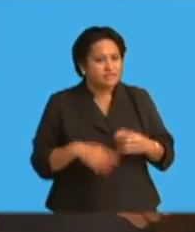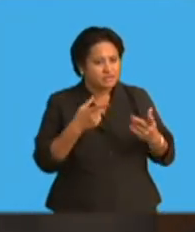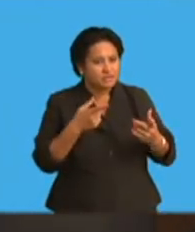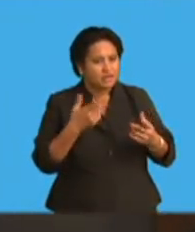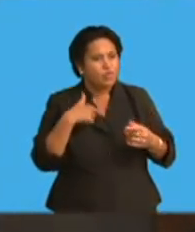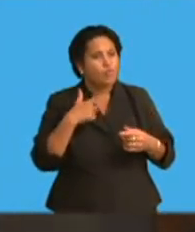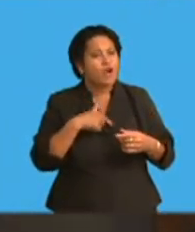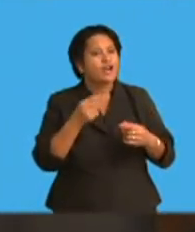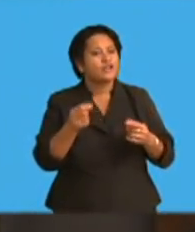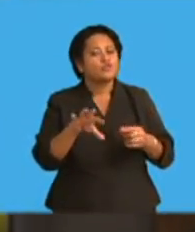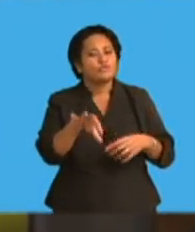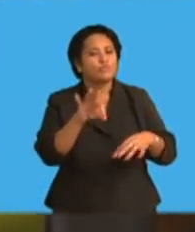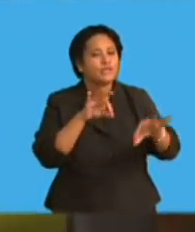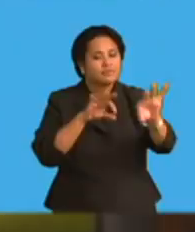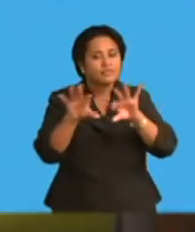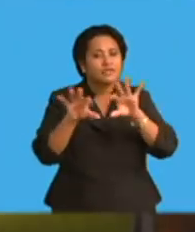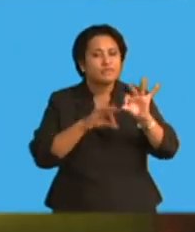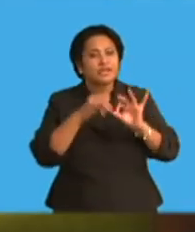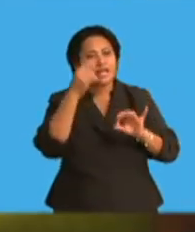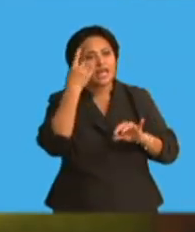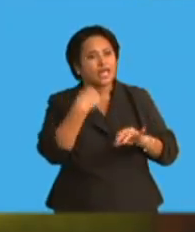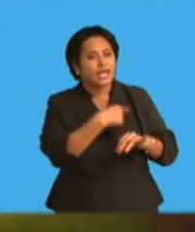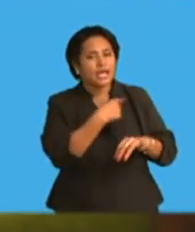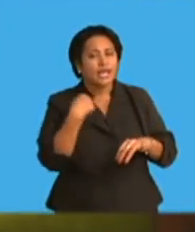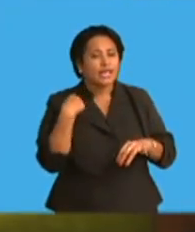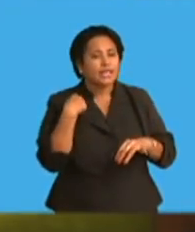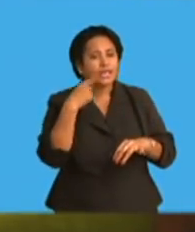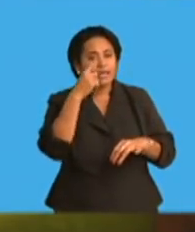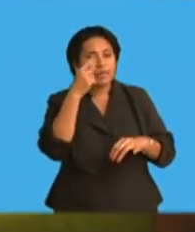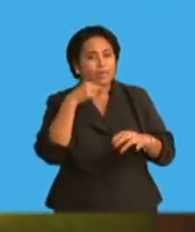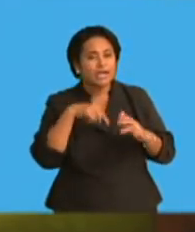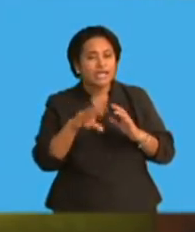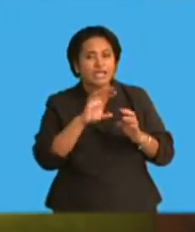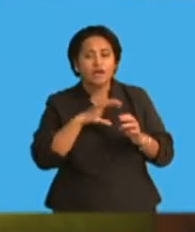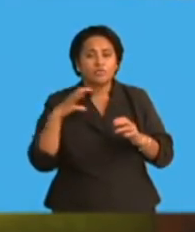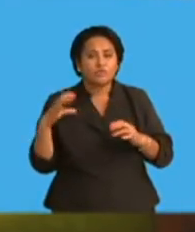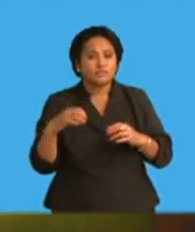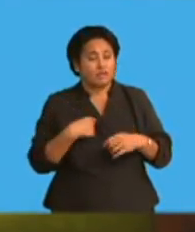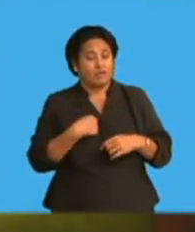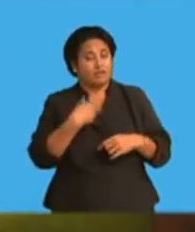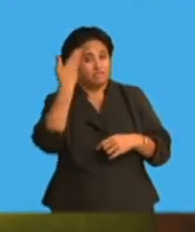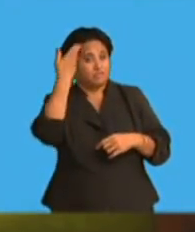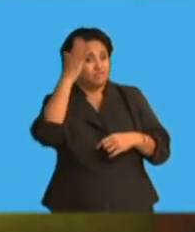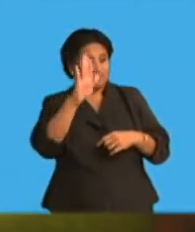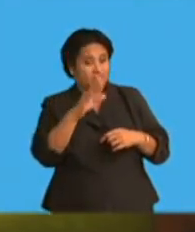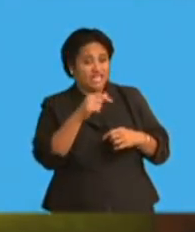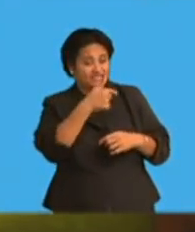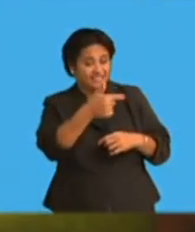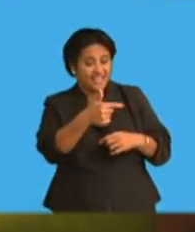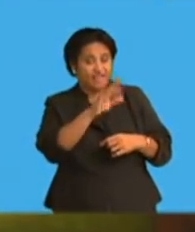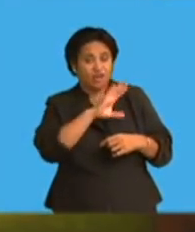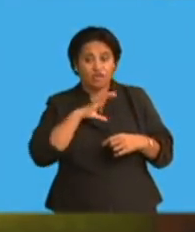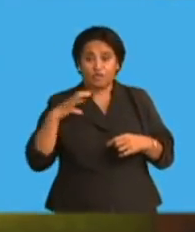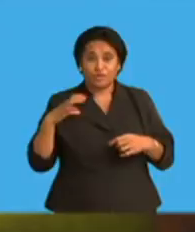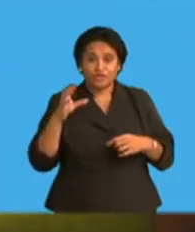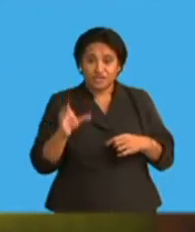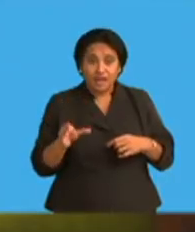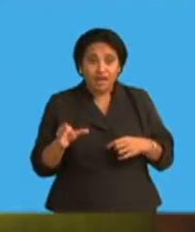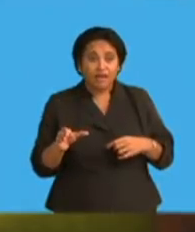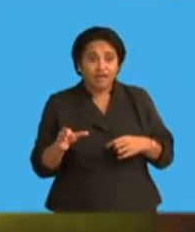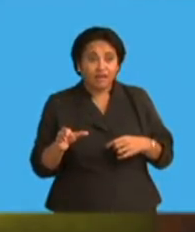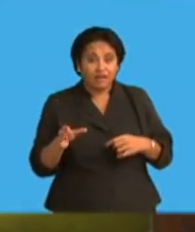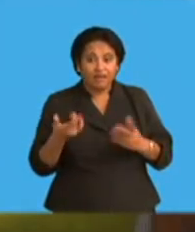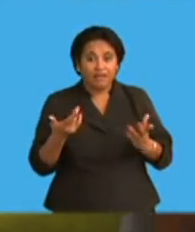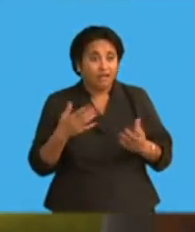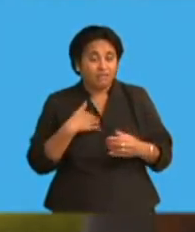did not even realize that apparently out of 5 of the 7 commissioners were Catholics. But you see, the way of thinking that it perpetuates.